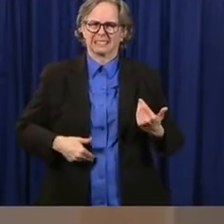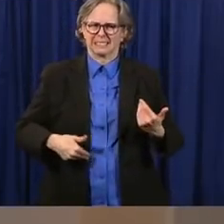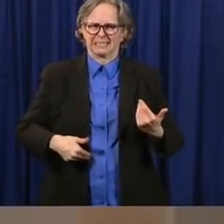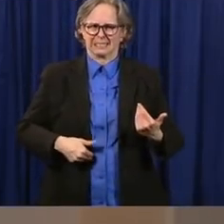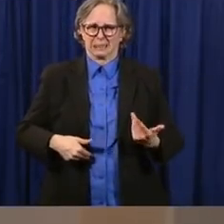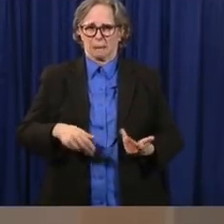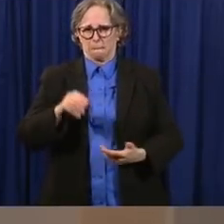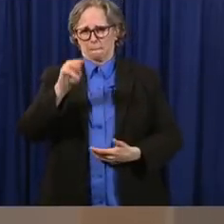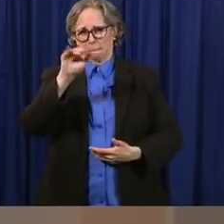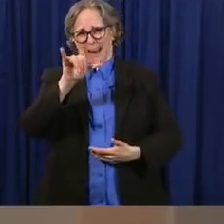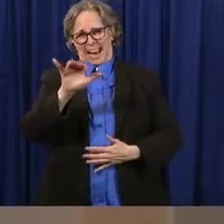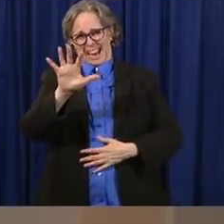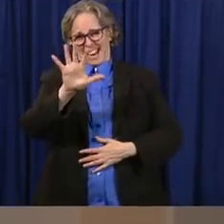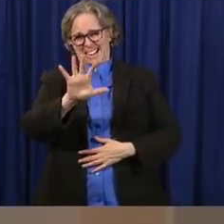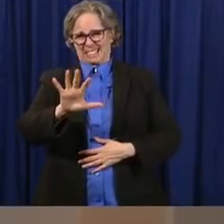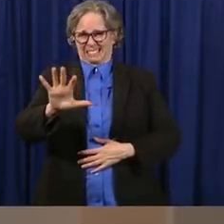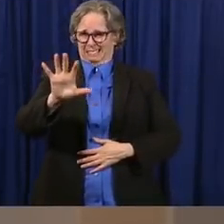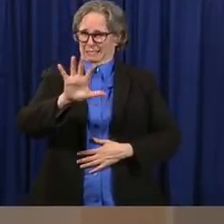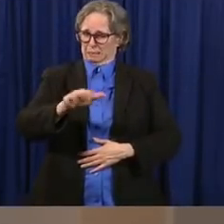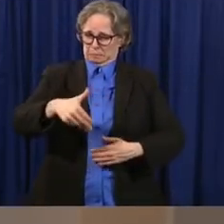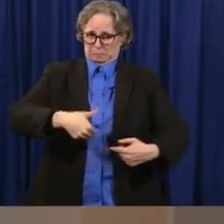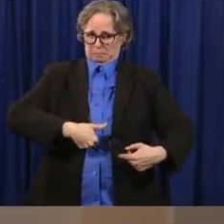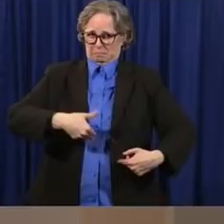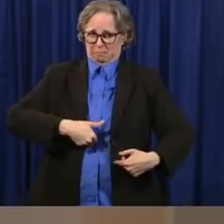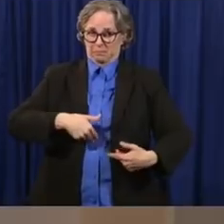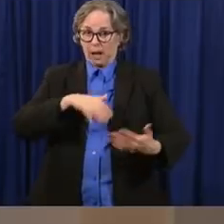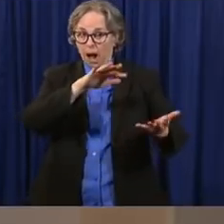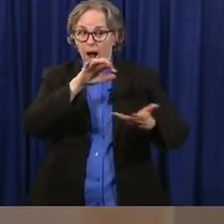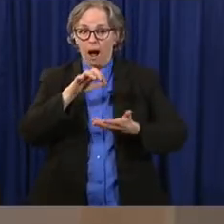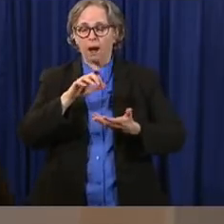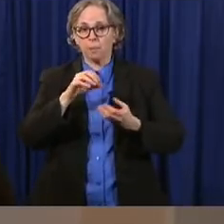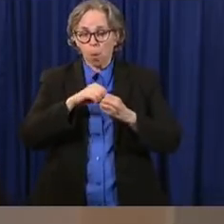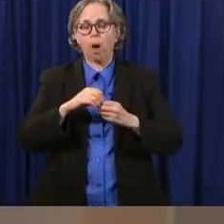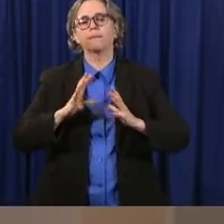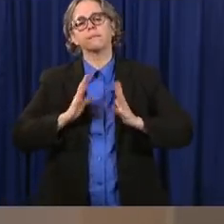really hope to have more of these on hand. Thank you.